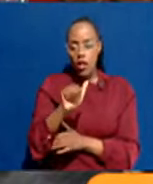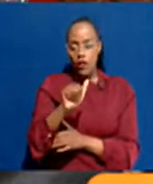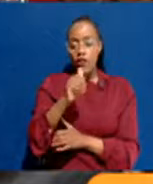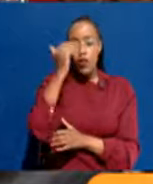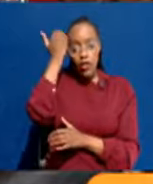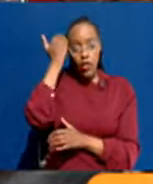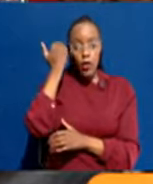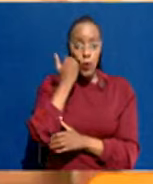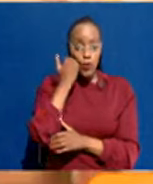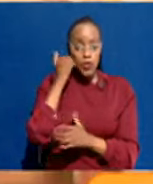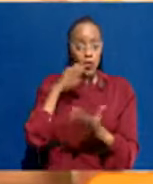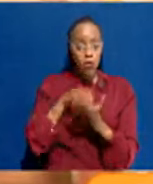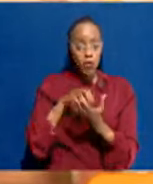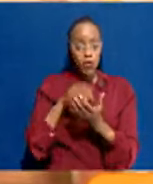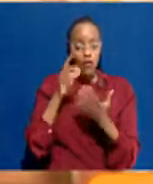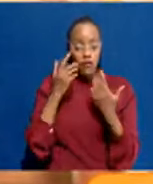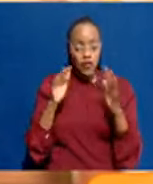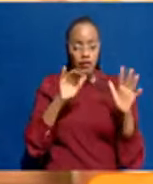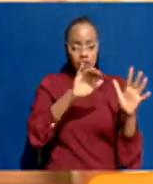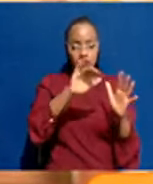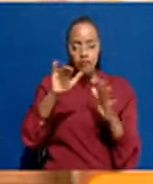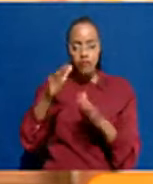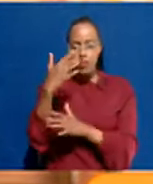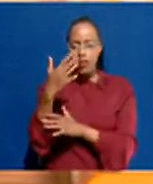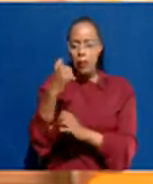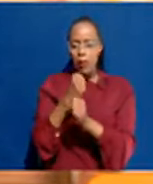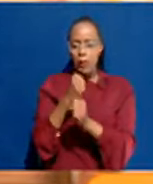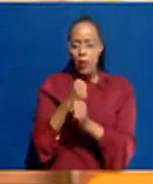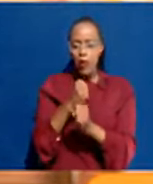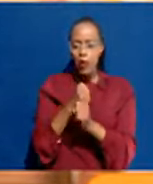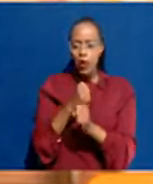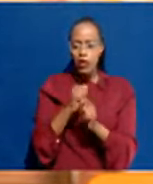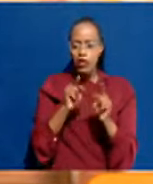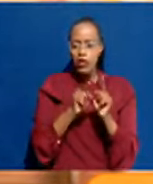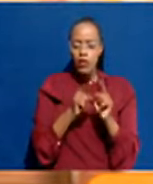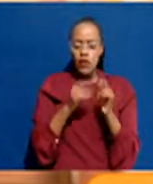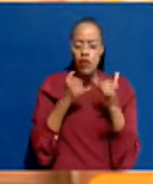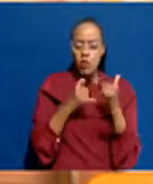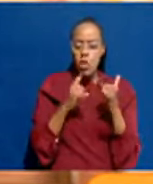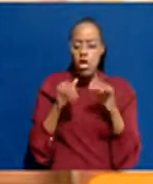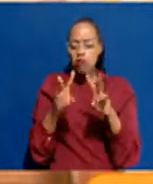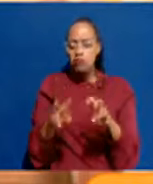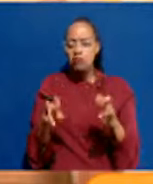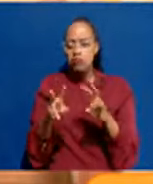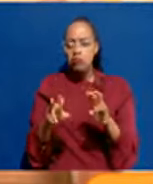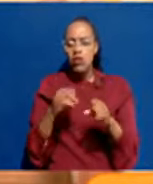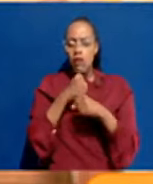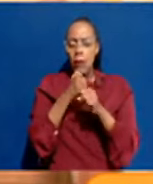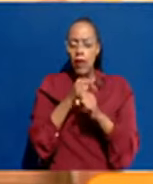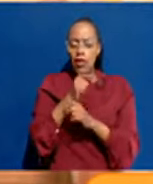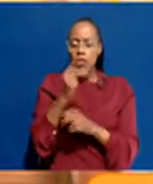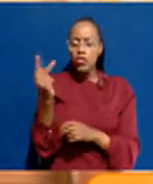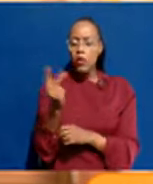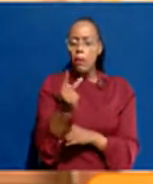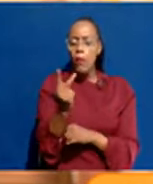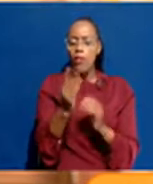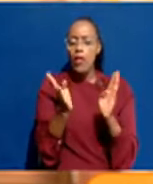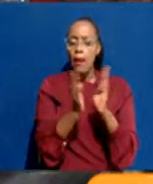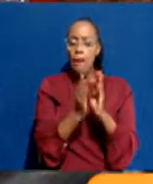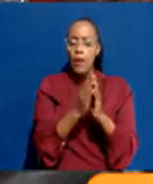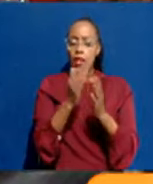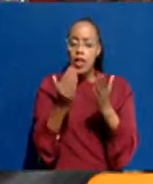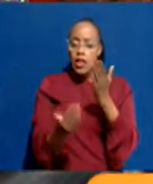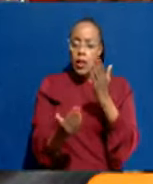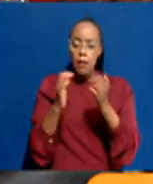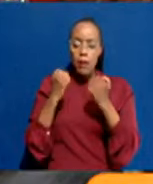finished. Beyond the paperwork, did you do footwork in terms of just making these two meet and maybe with